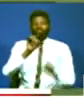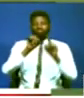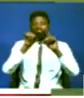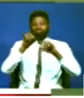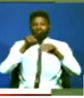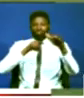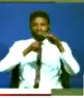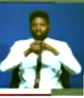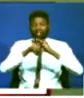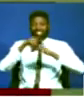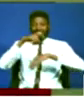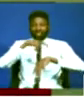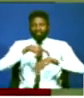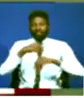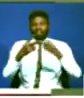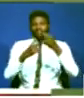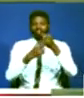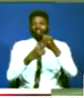minute.